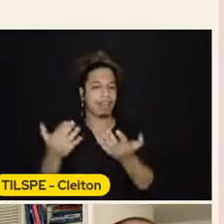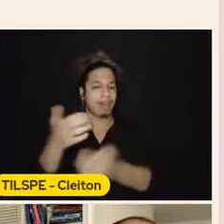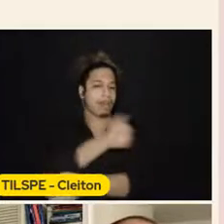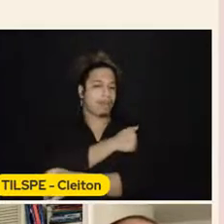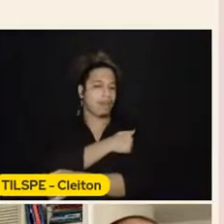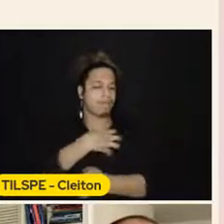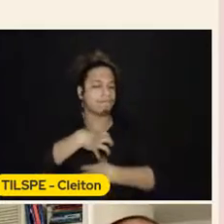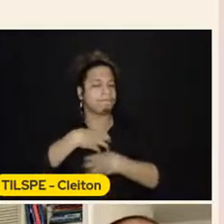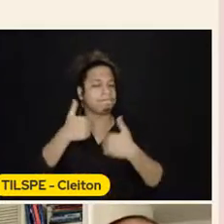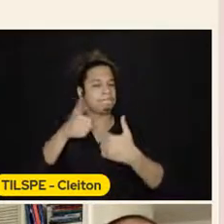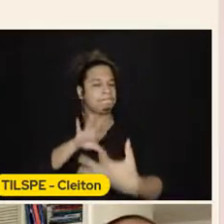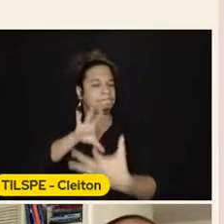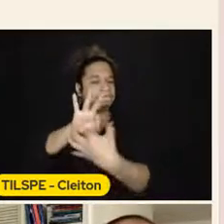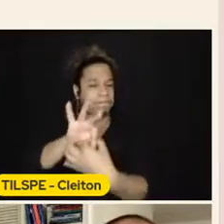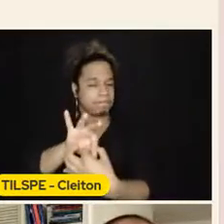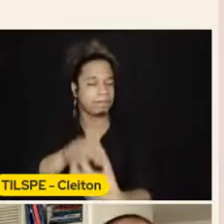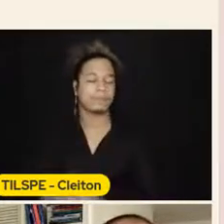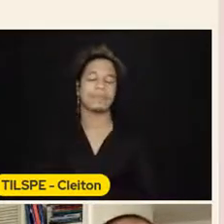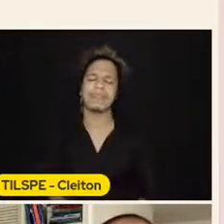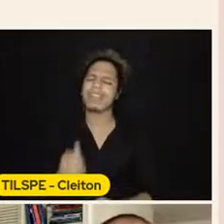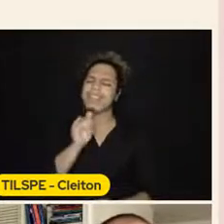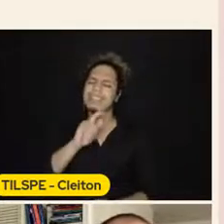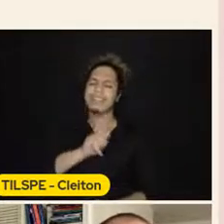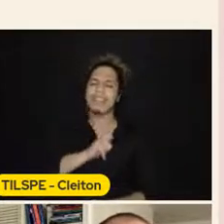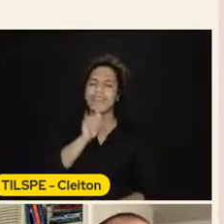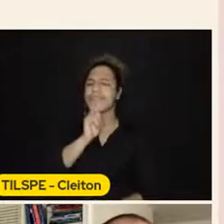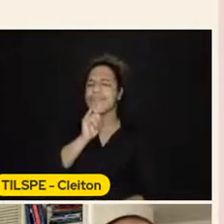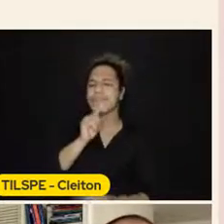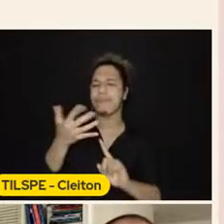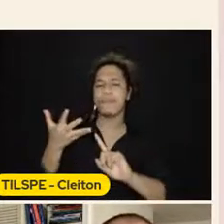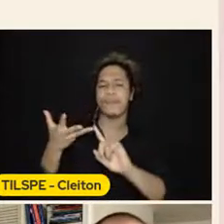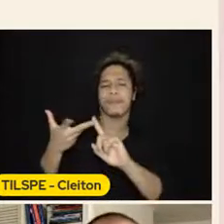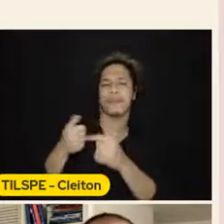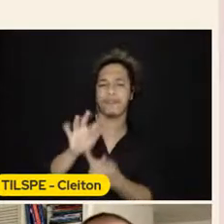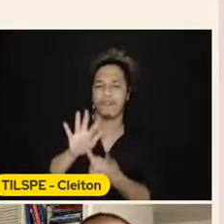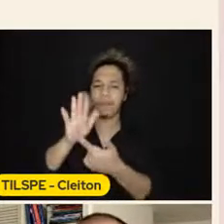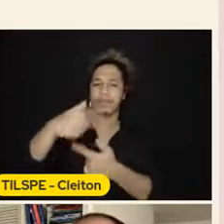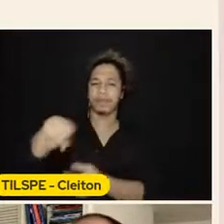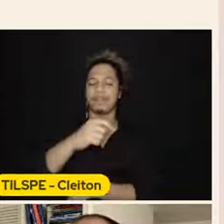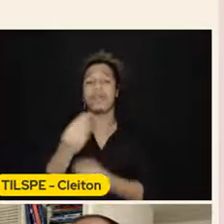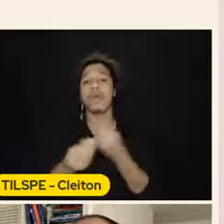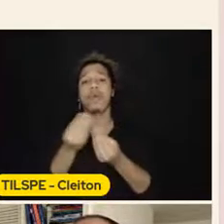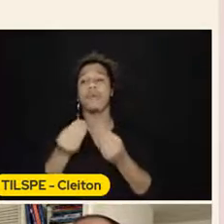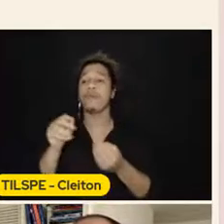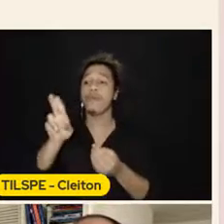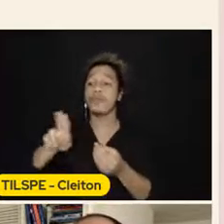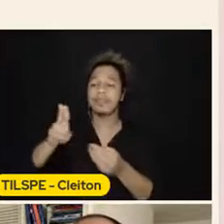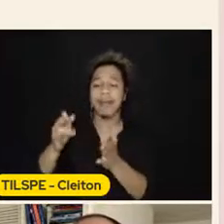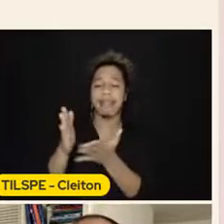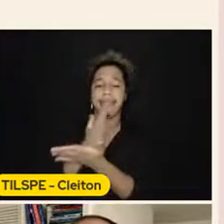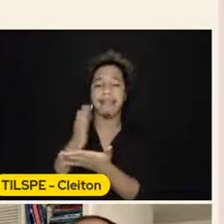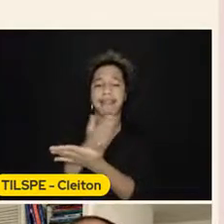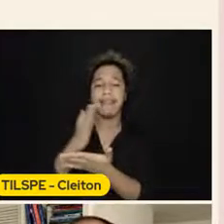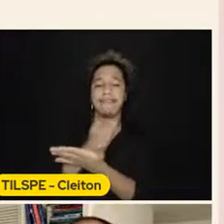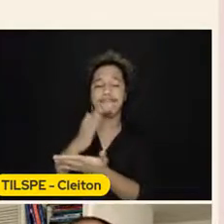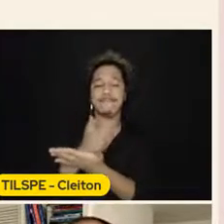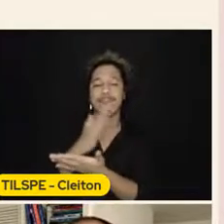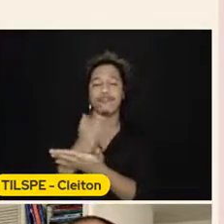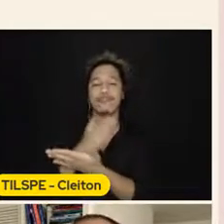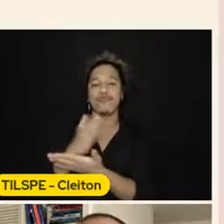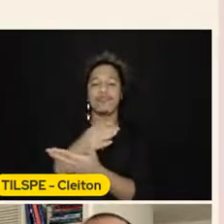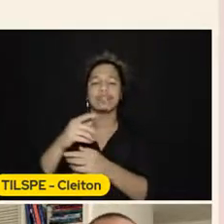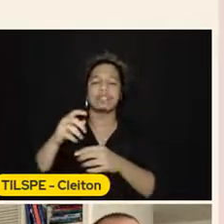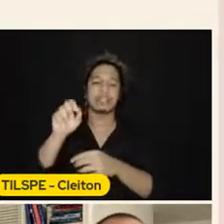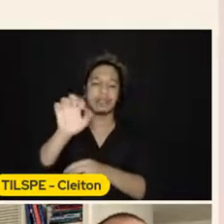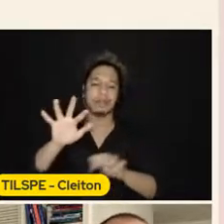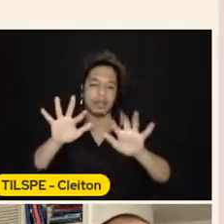I brought some examples that I would like to share with you as in ways we can use these picture books. This one by Florence